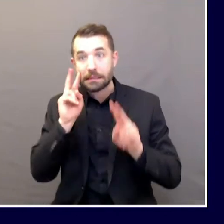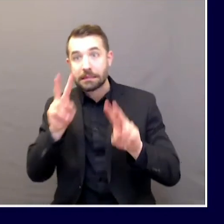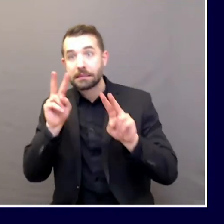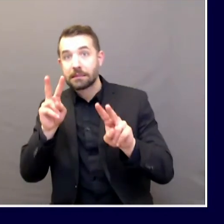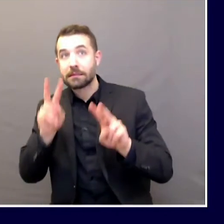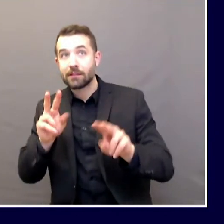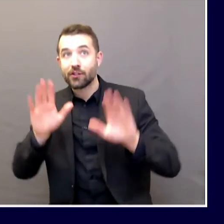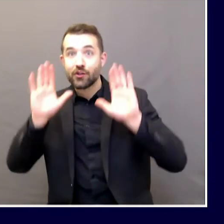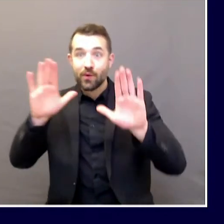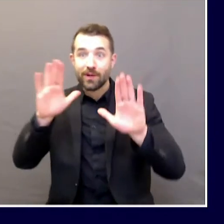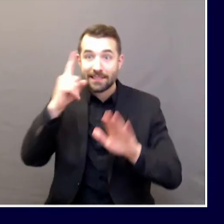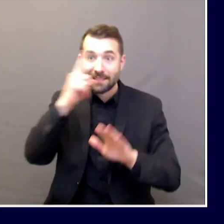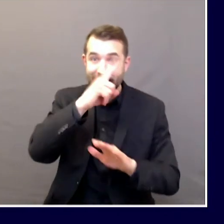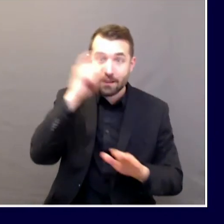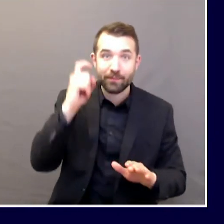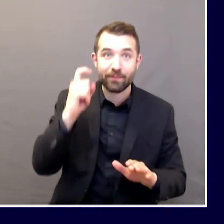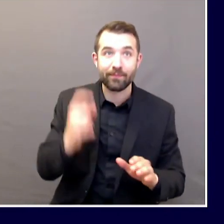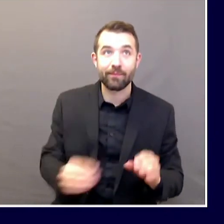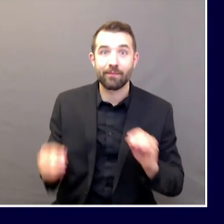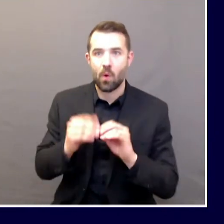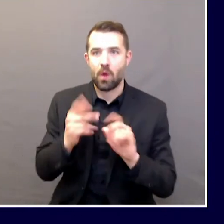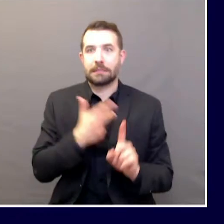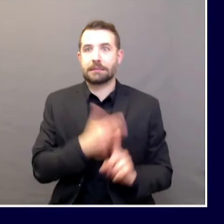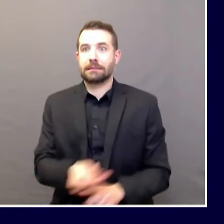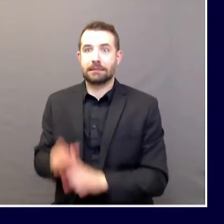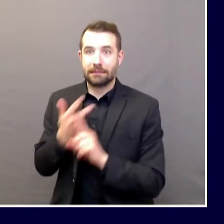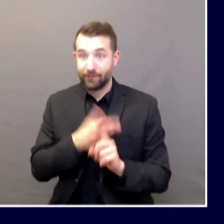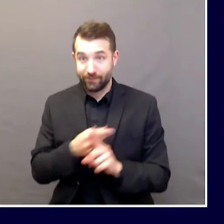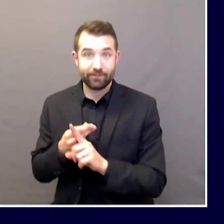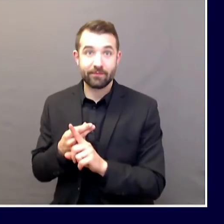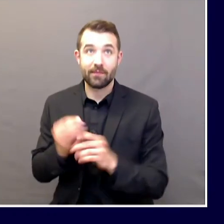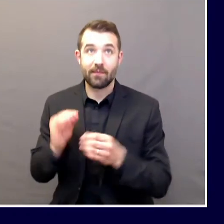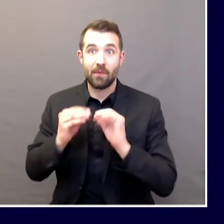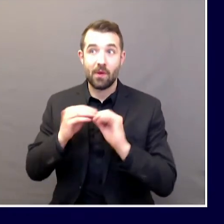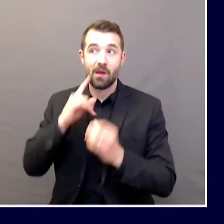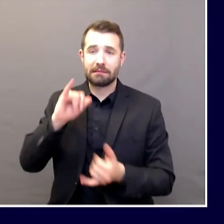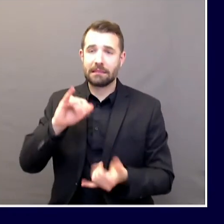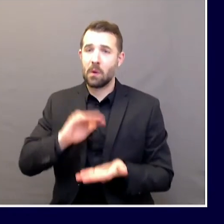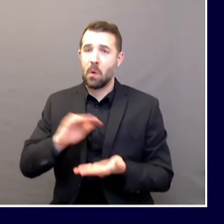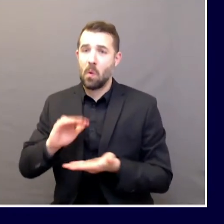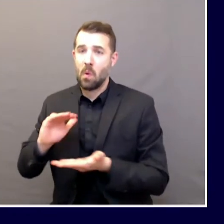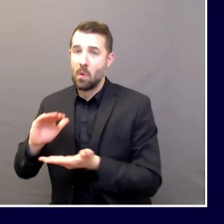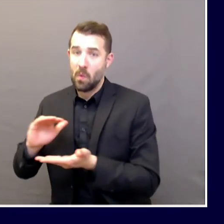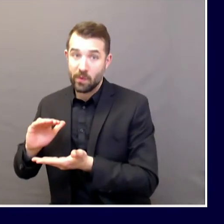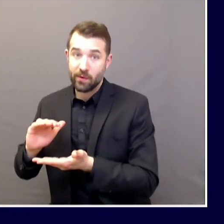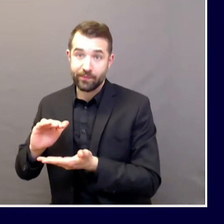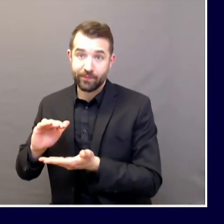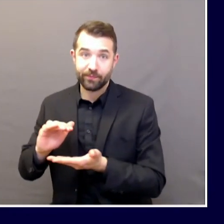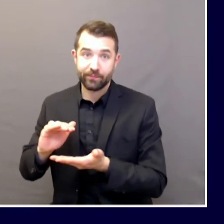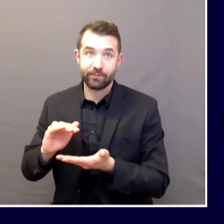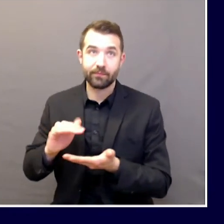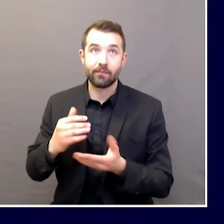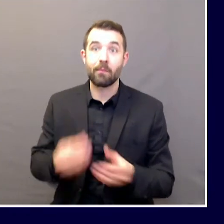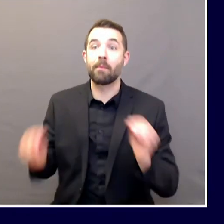the more we keep cases down, the better and the more quickly that summer will arrive. Thank